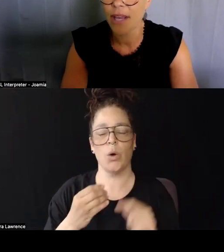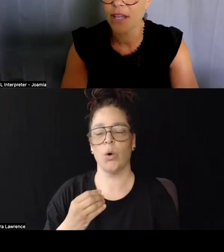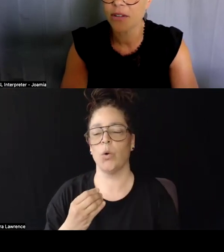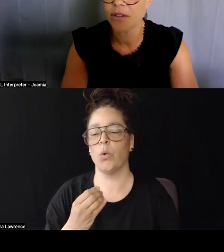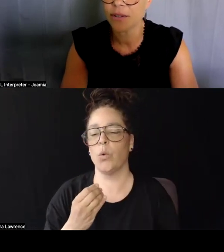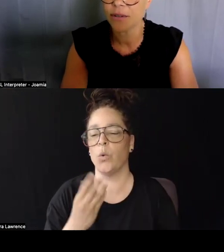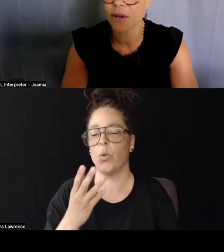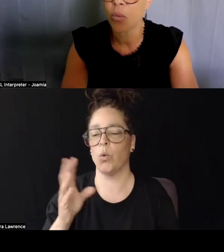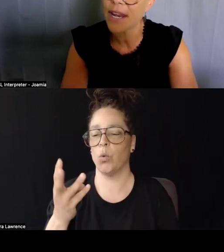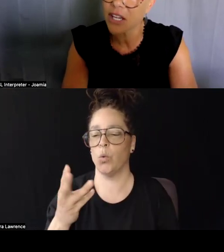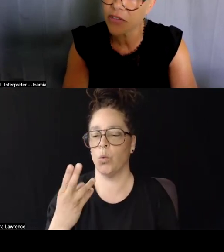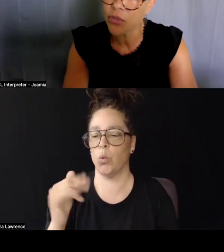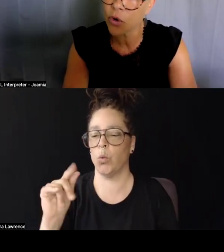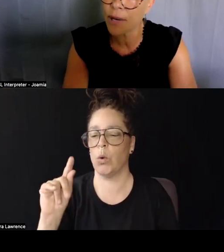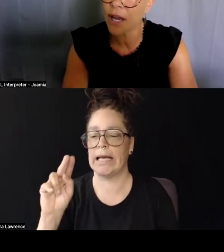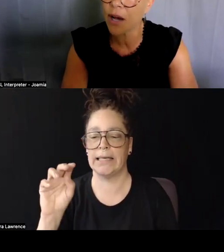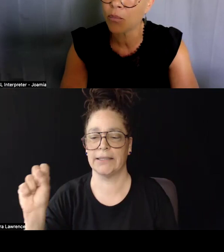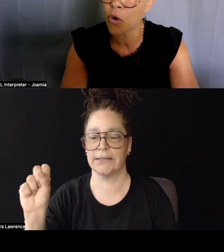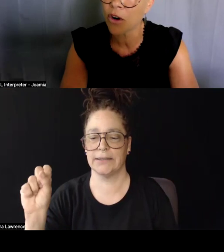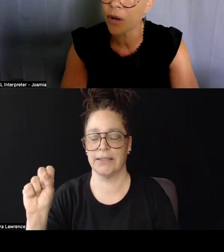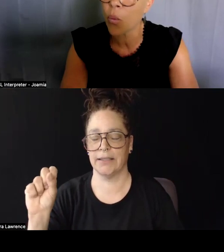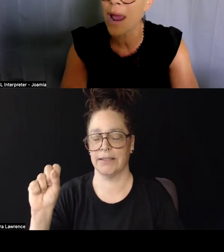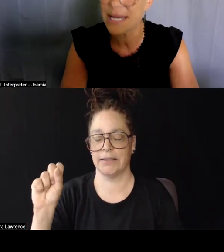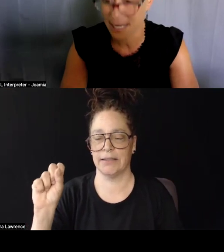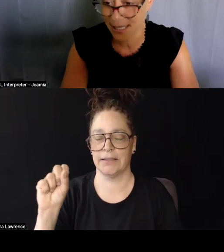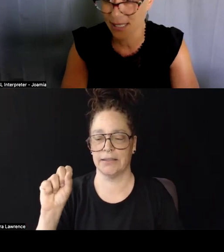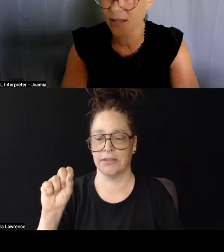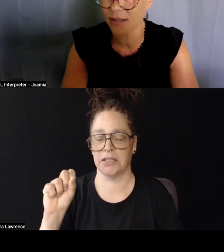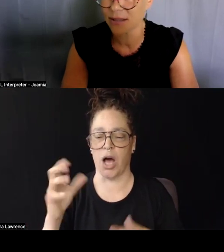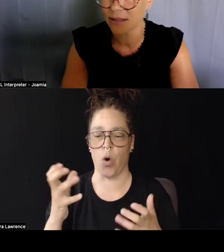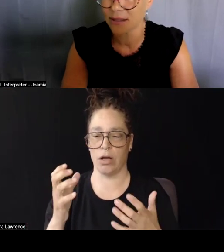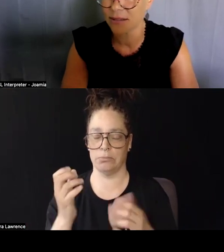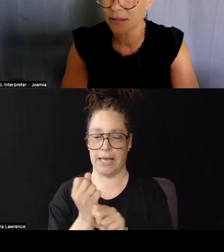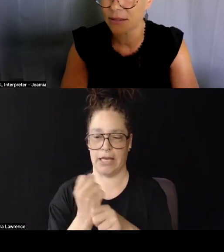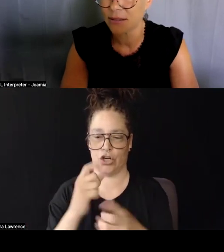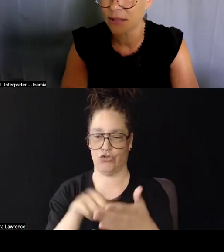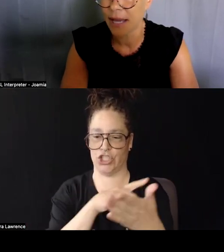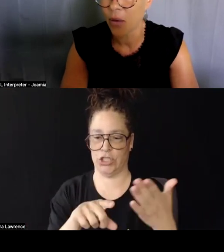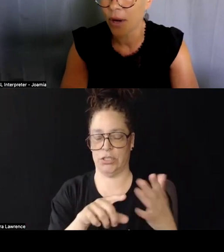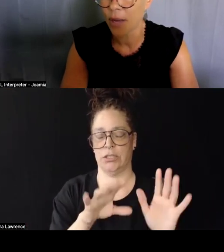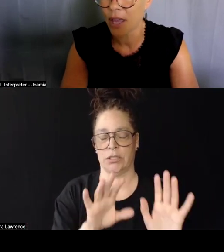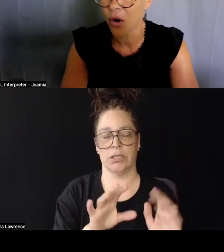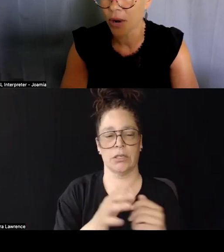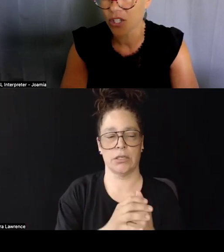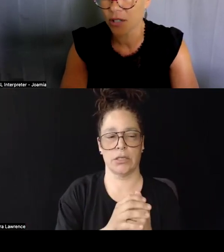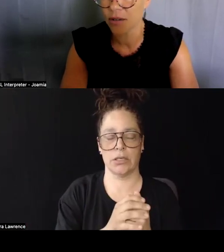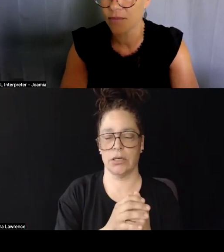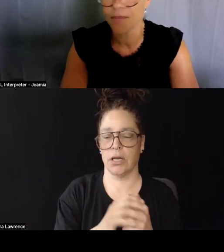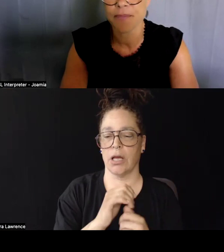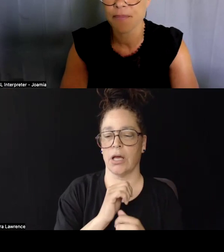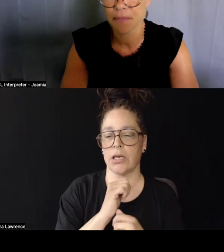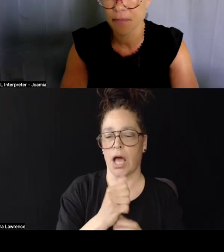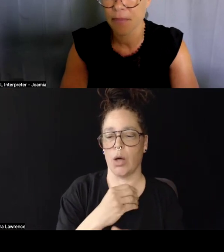A white individual, but more of a whiteness. And I want to make a